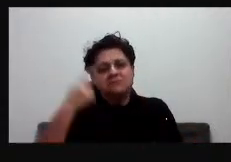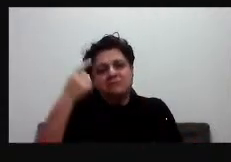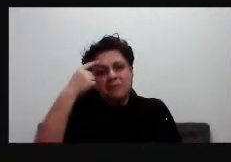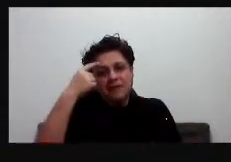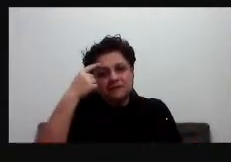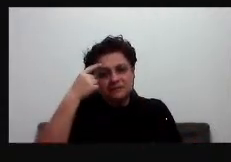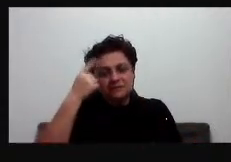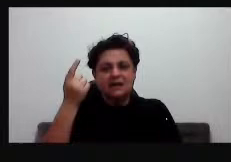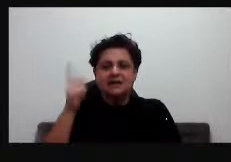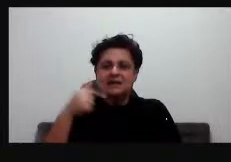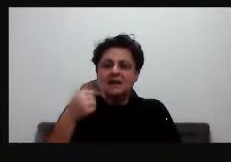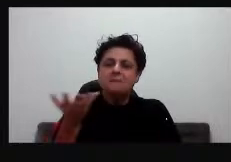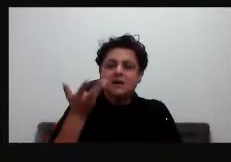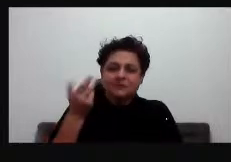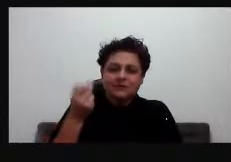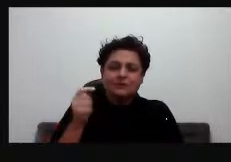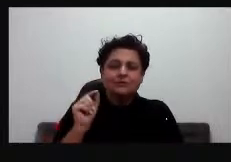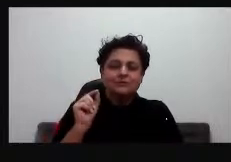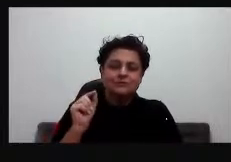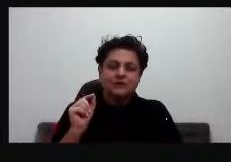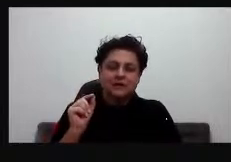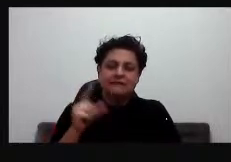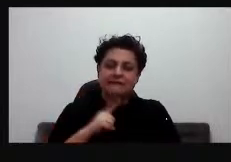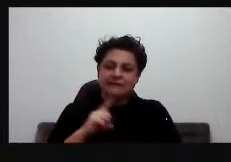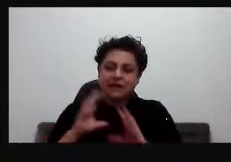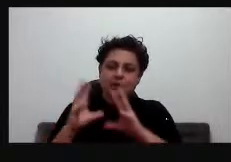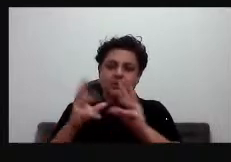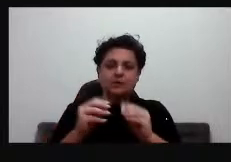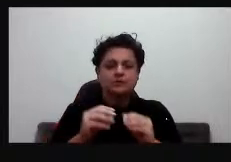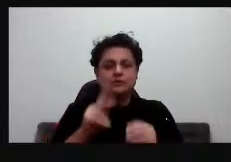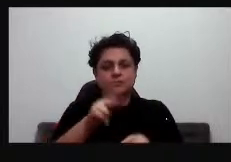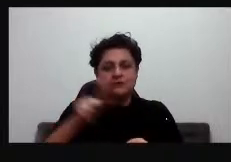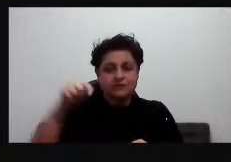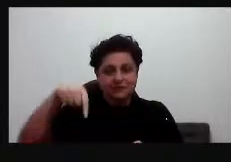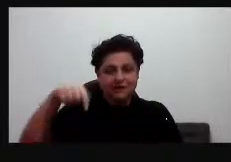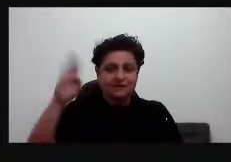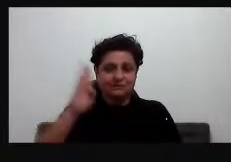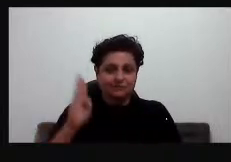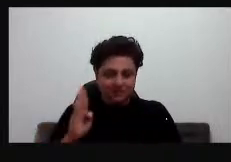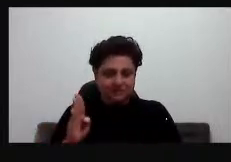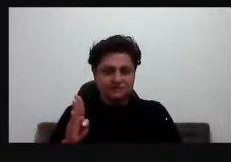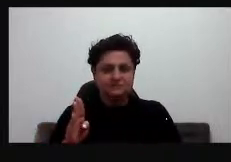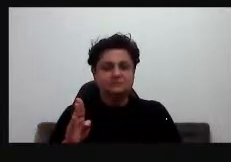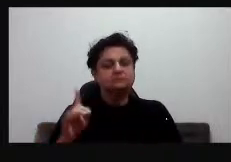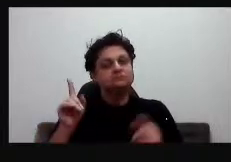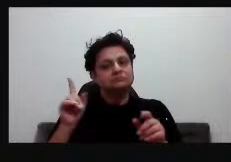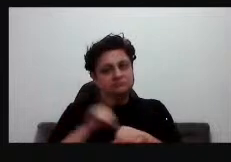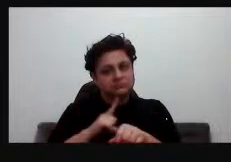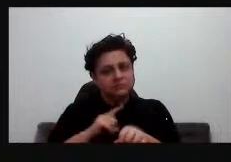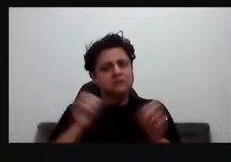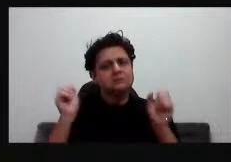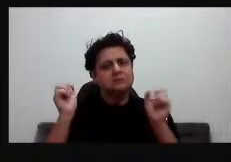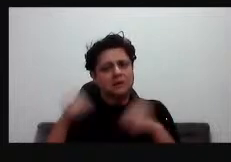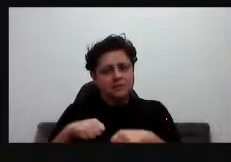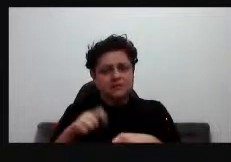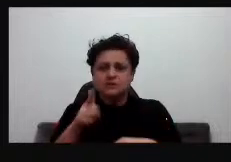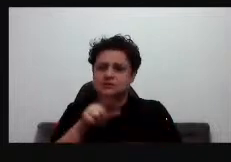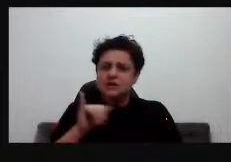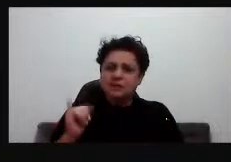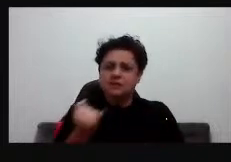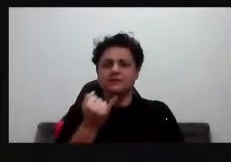many teachers from Brazil are able to take advantage of a variety of